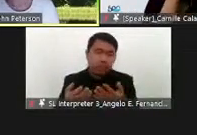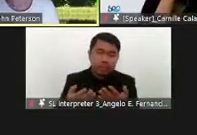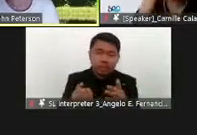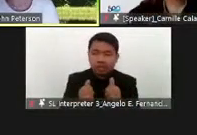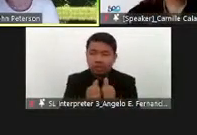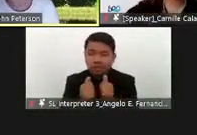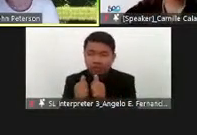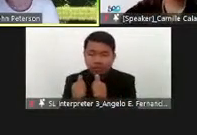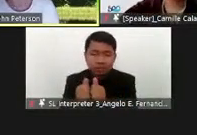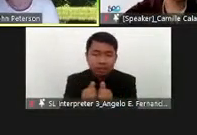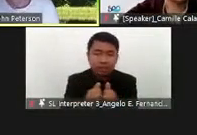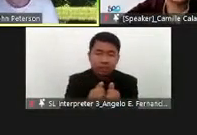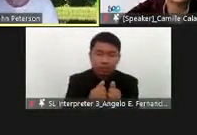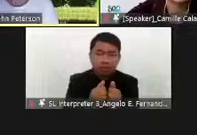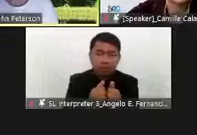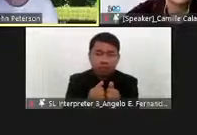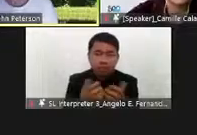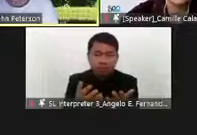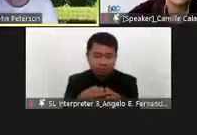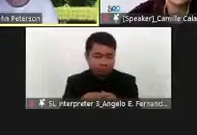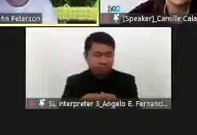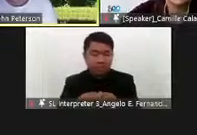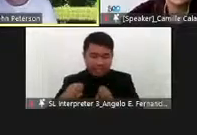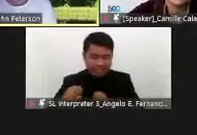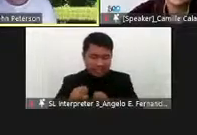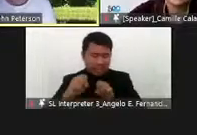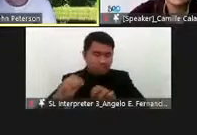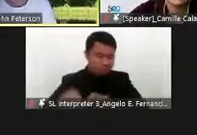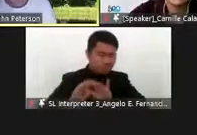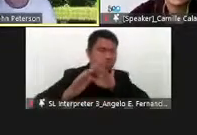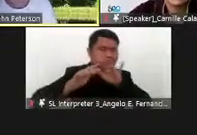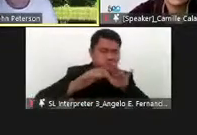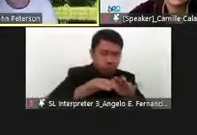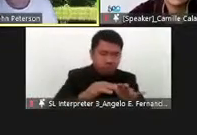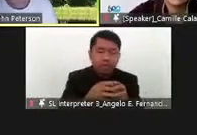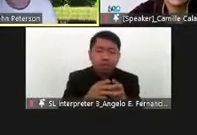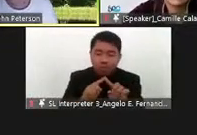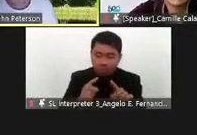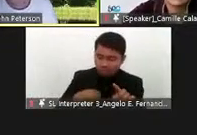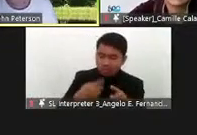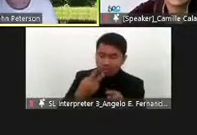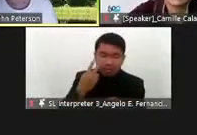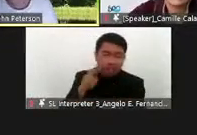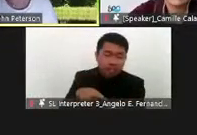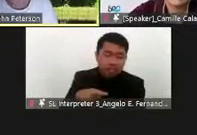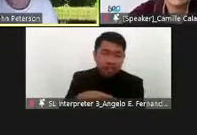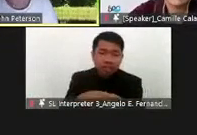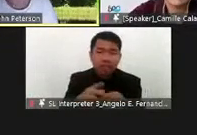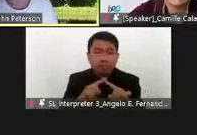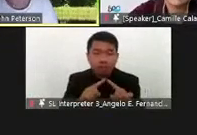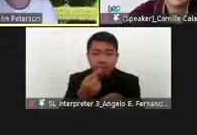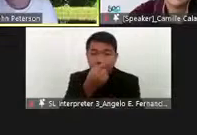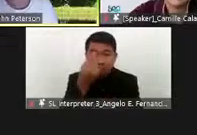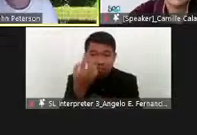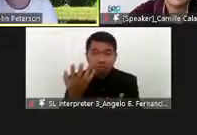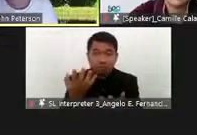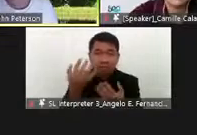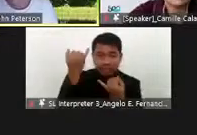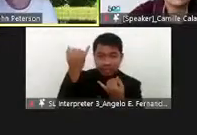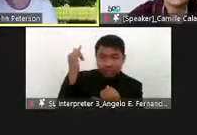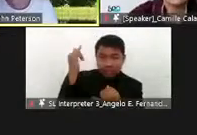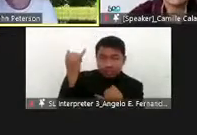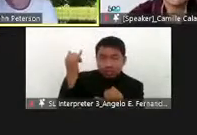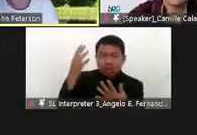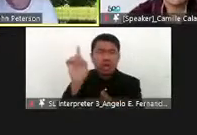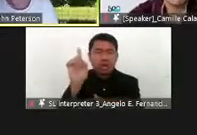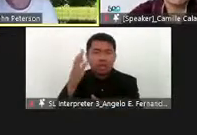the sea going out. They knew exactly what that meant, not because they had ever seen it, but because they had an indigenous knowledge of